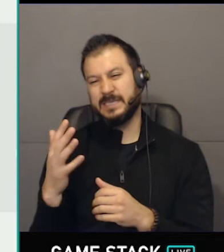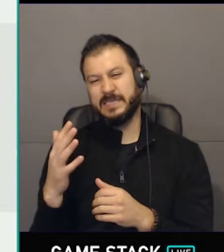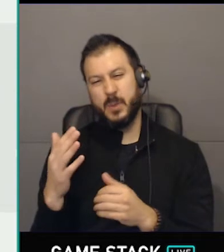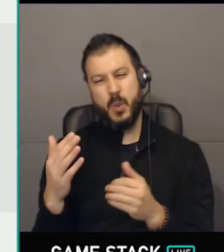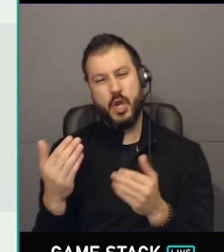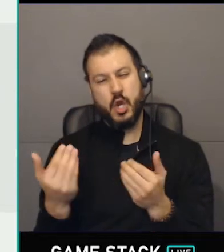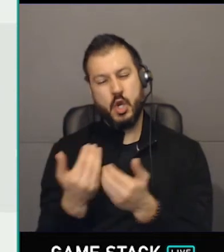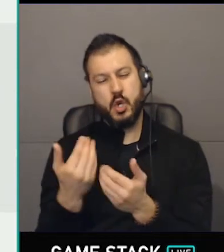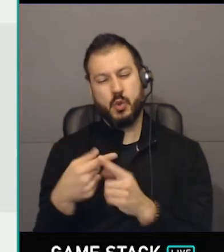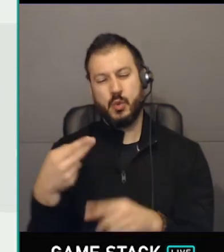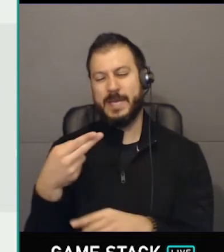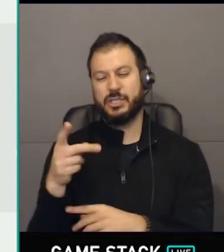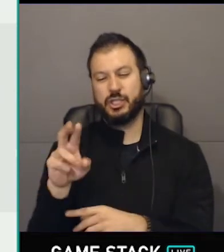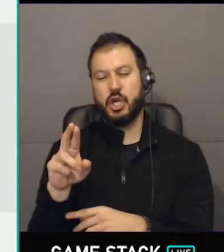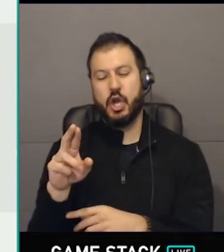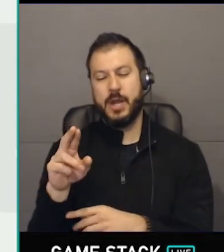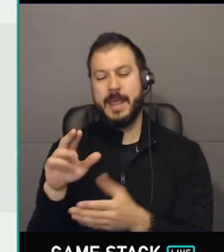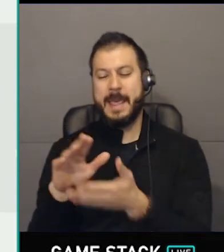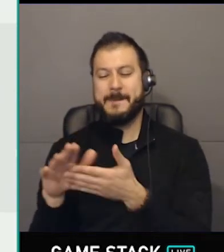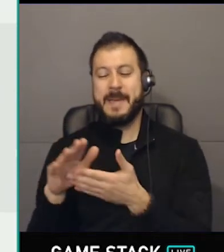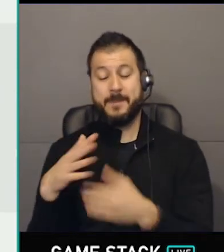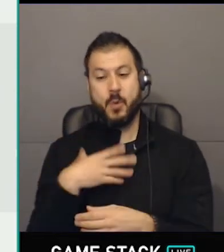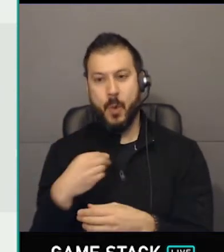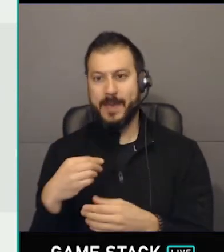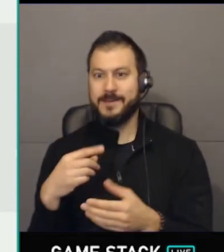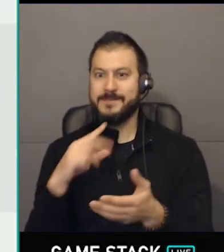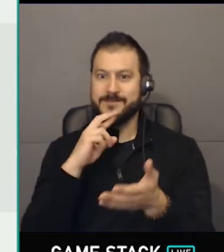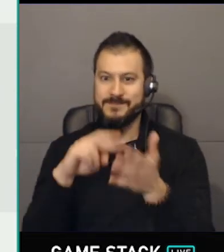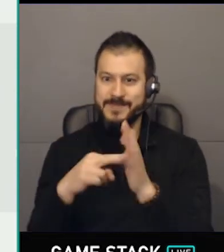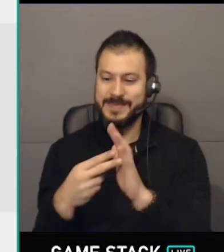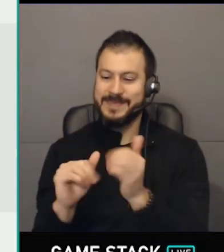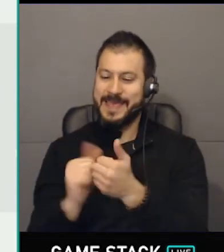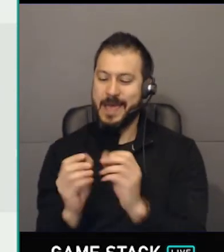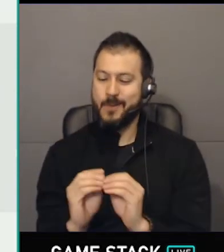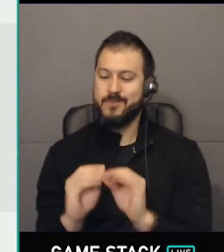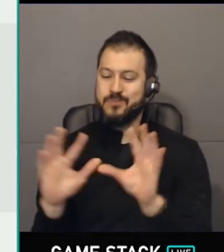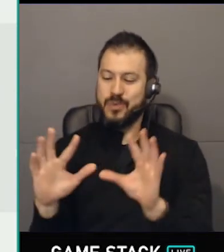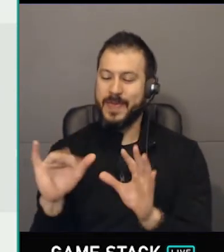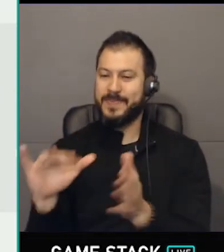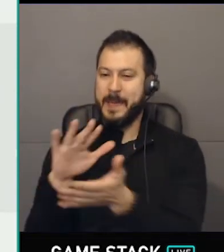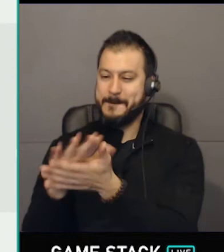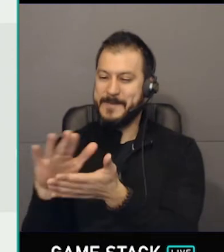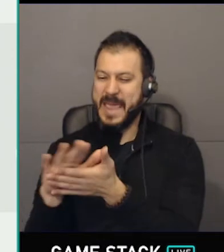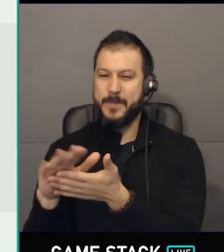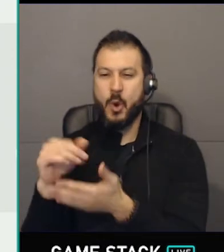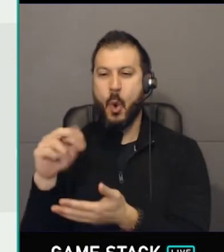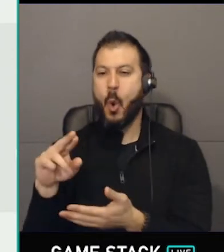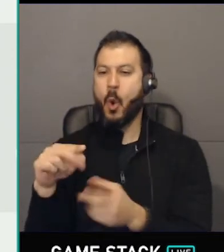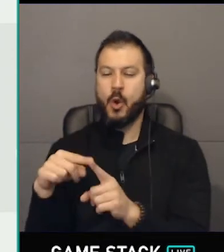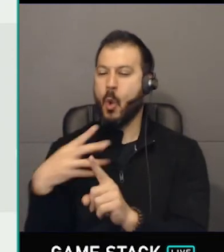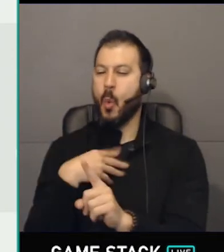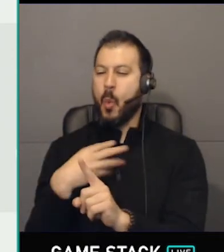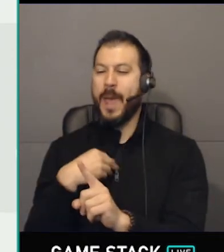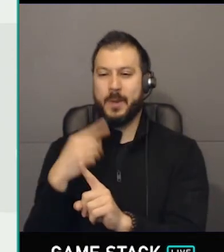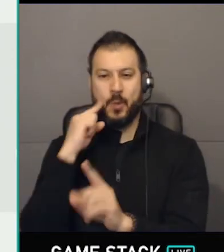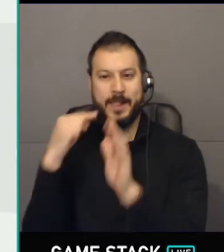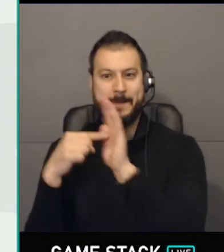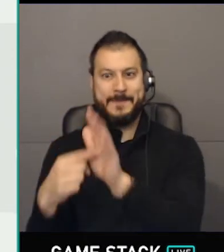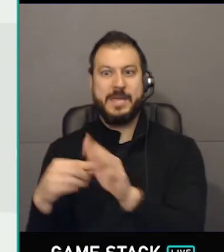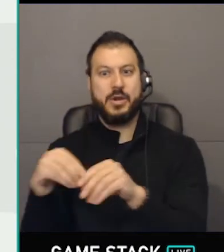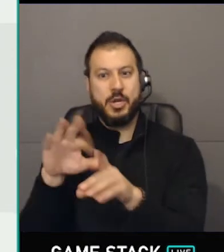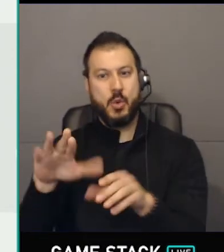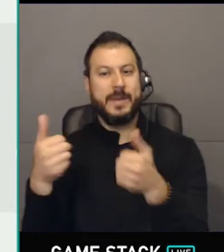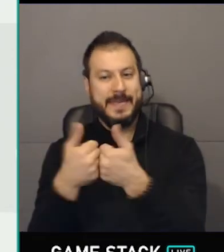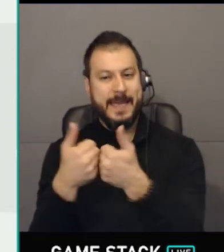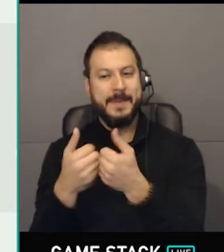games. Paper white literally means how bright a piece of paper or other diffuse white content appears in your game. It's implemented